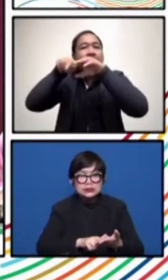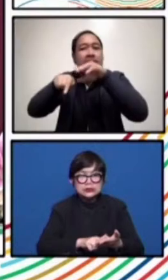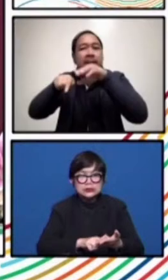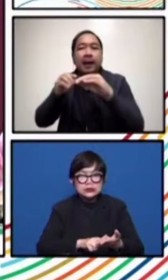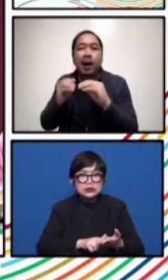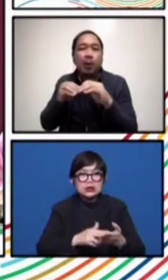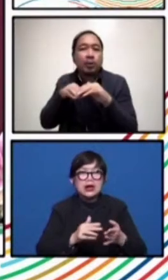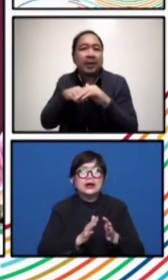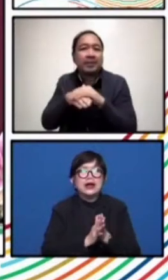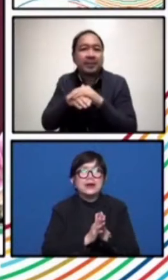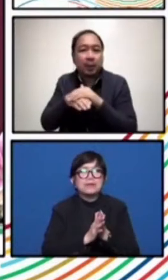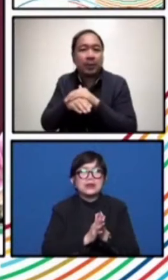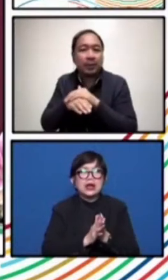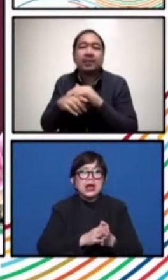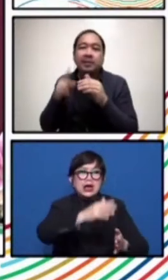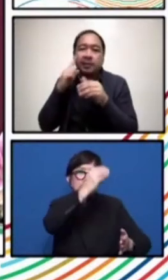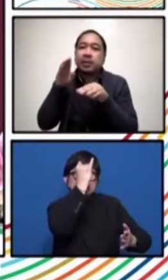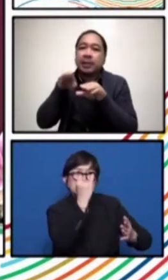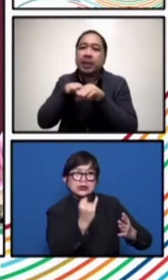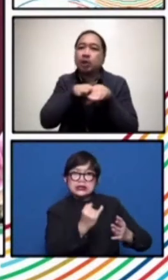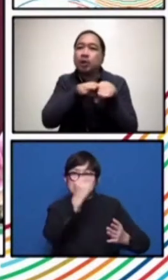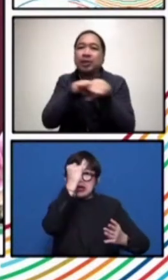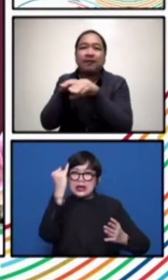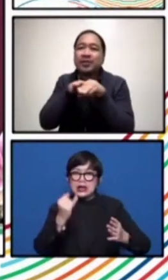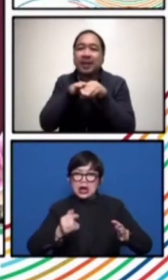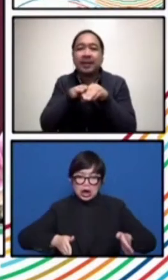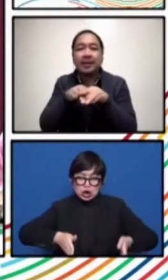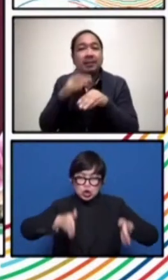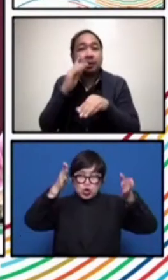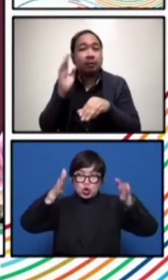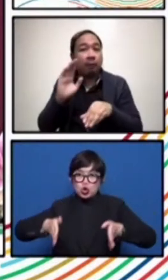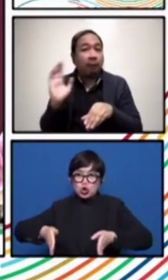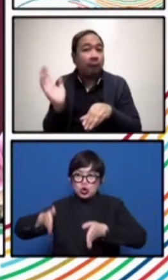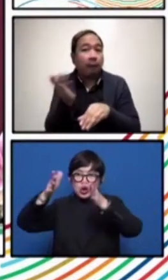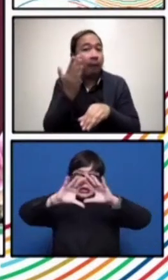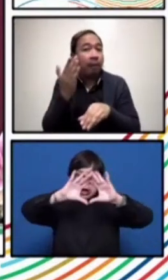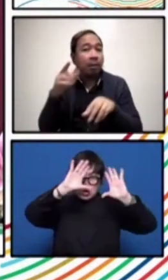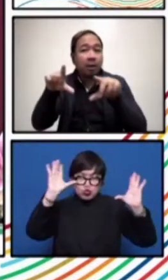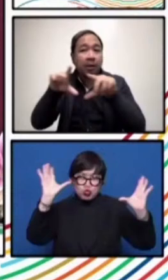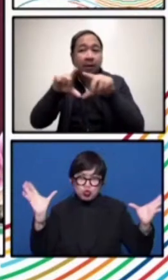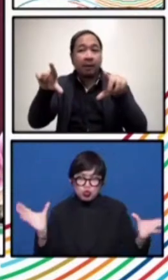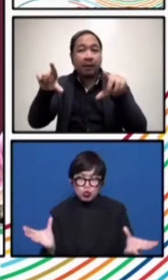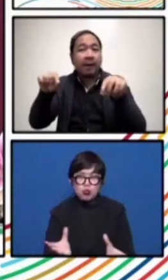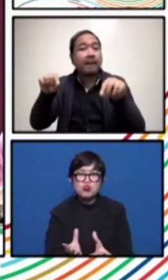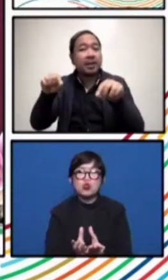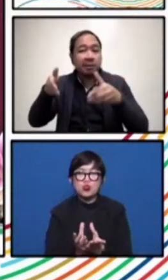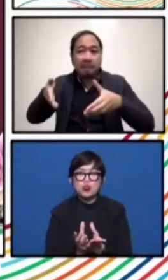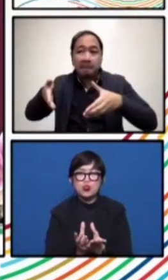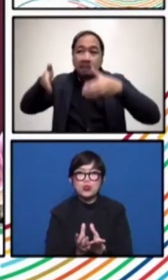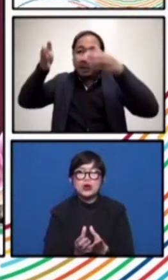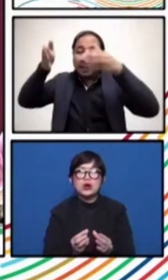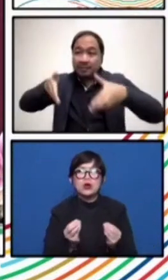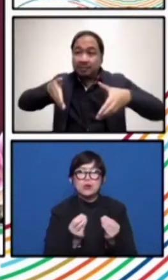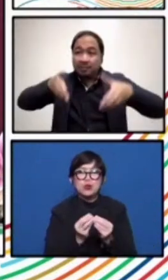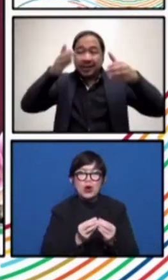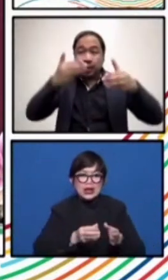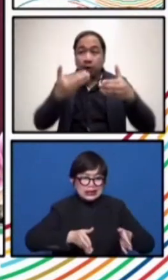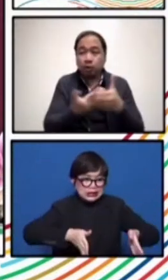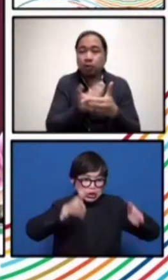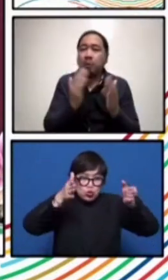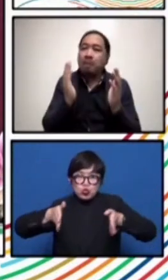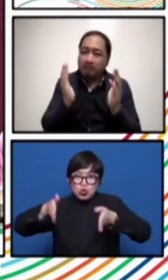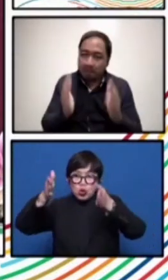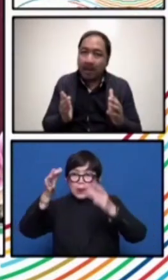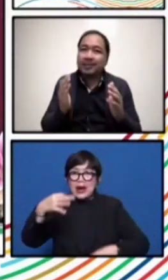would say that every company should just incorporate as and when they build new buildings but how often do people really do that and maybe